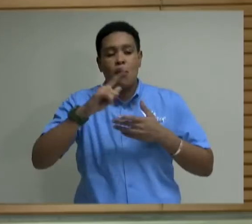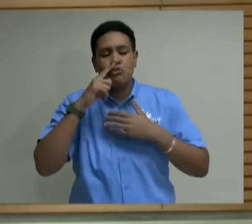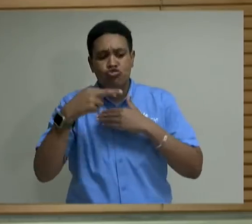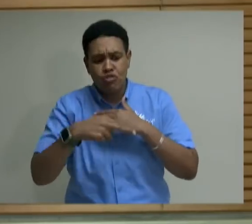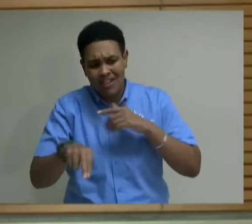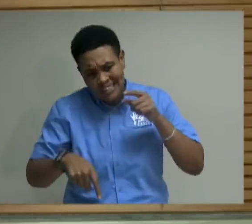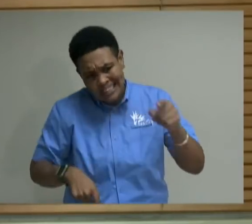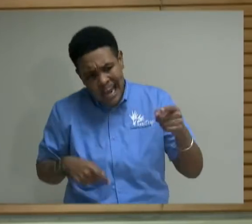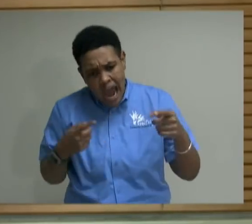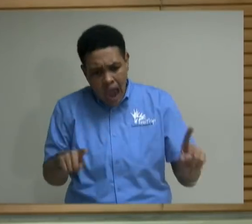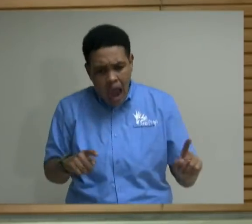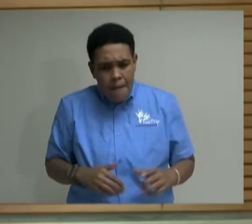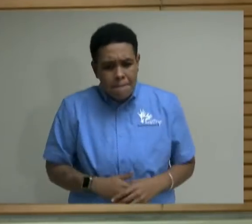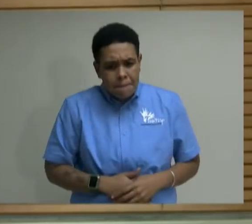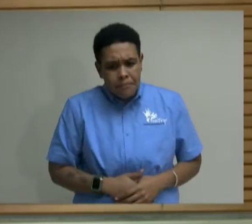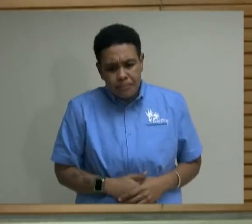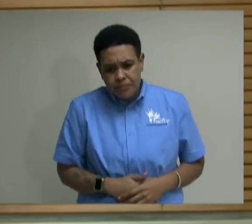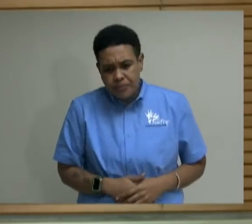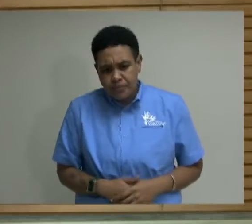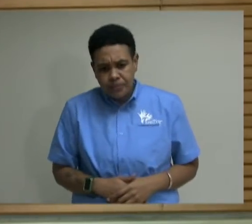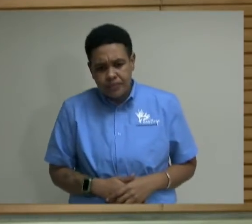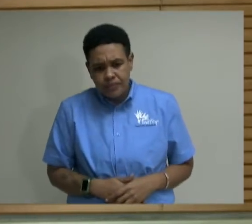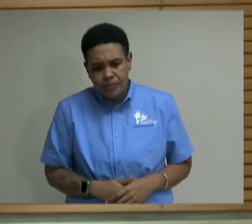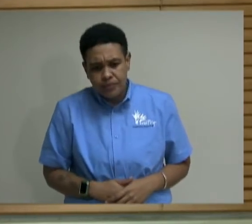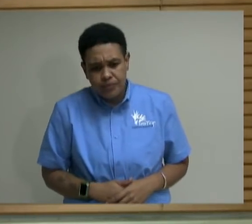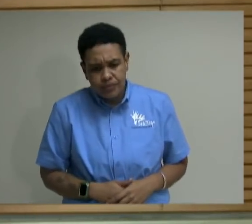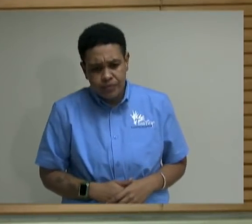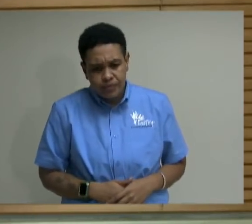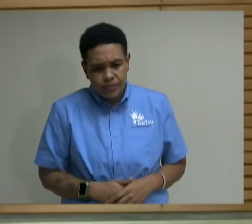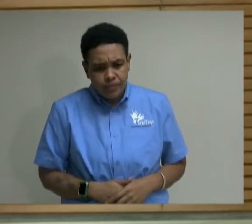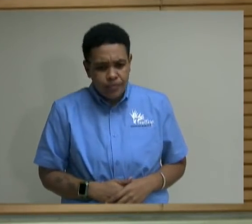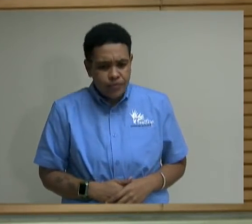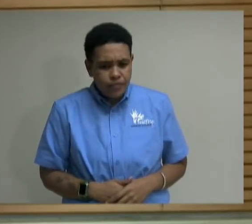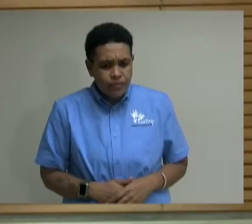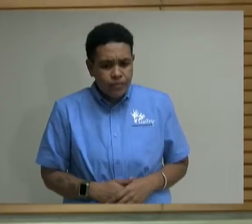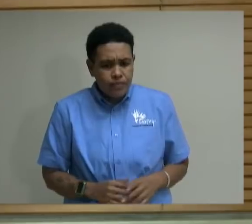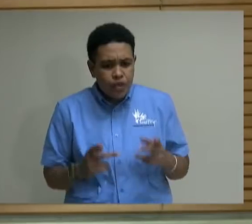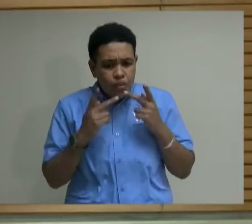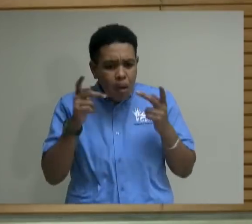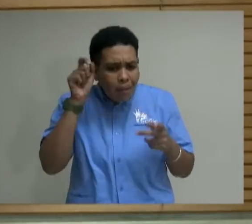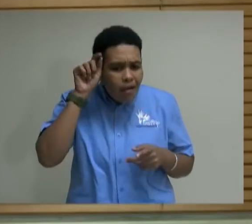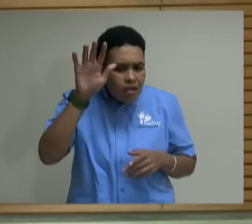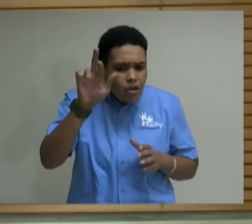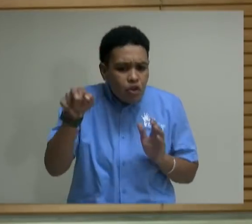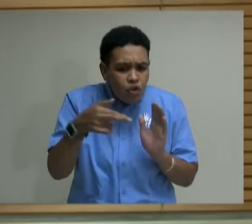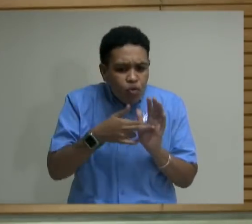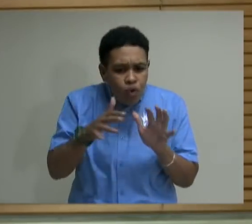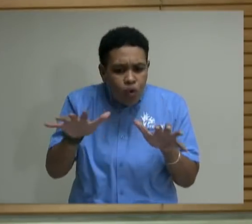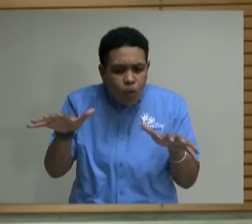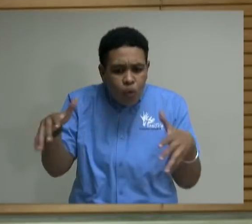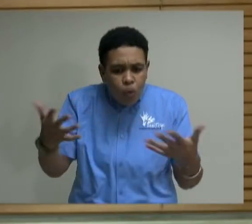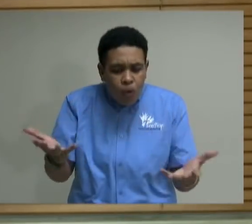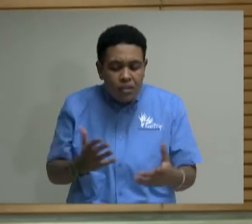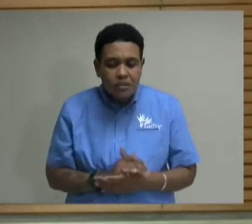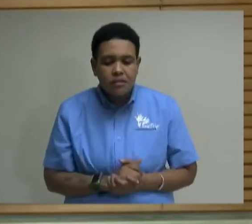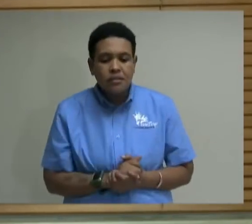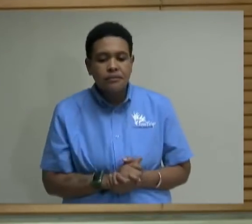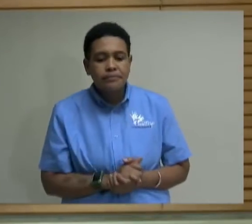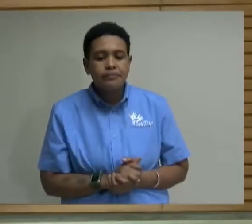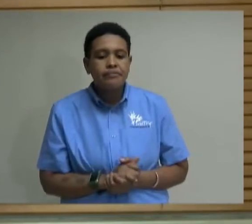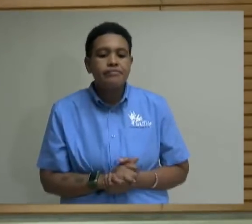reference, and, just so that the public understands what your role is. Quickly, thanks. All right, thank you again.